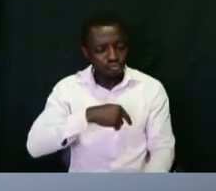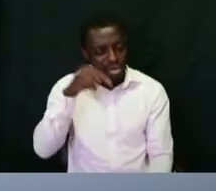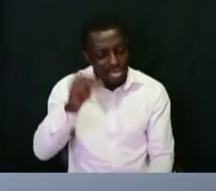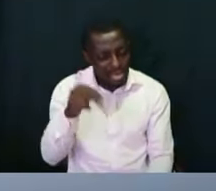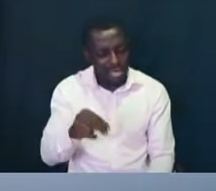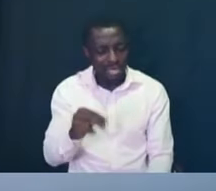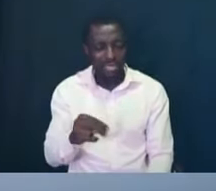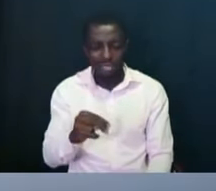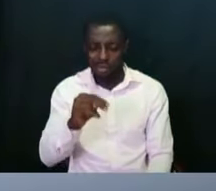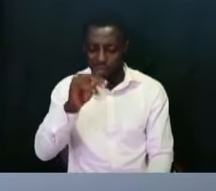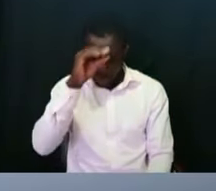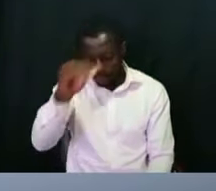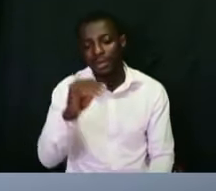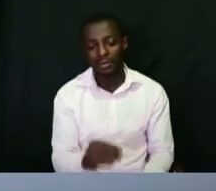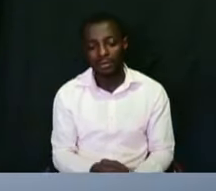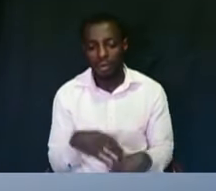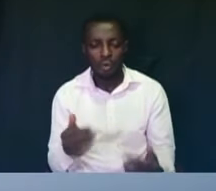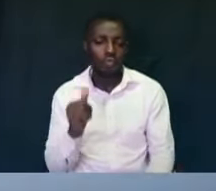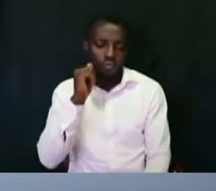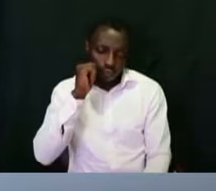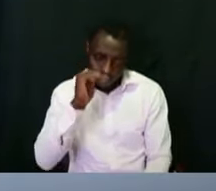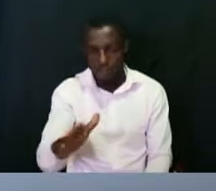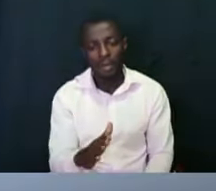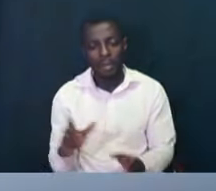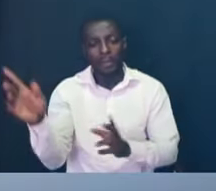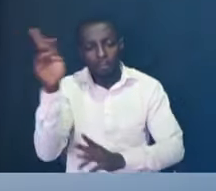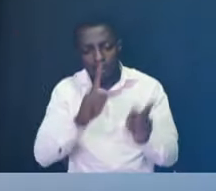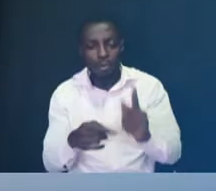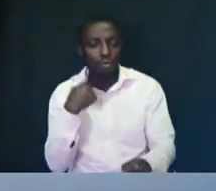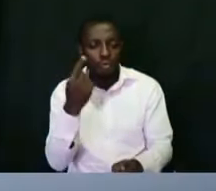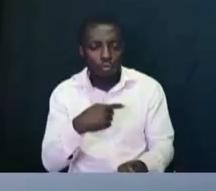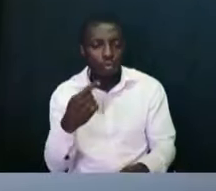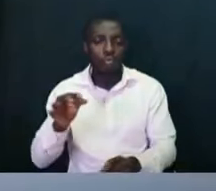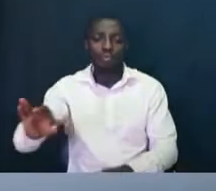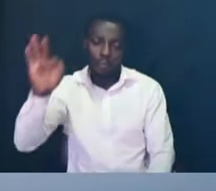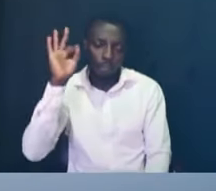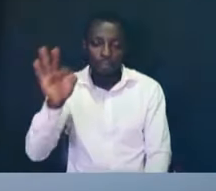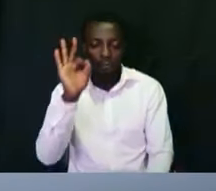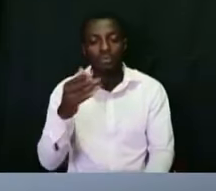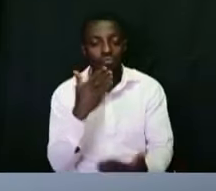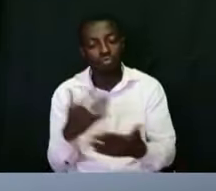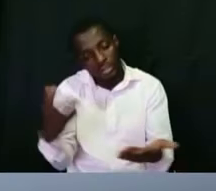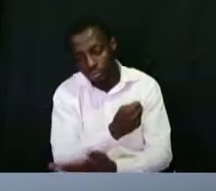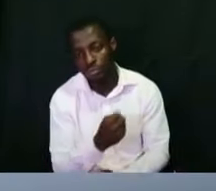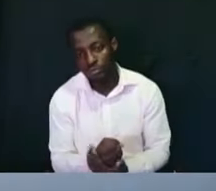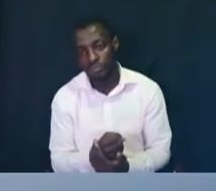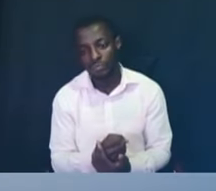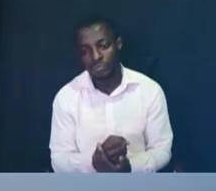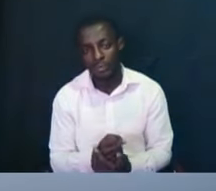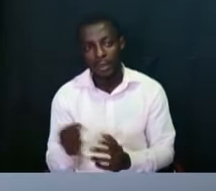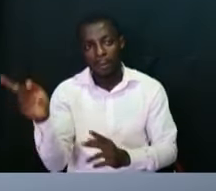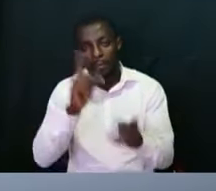a certain kind of a woman, people who carry the gospel, the